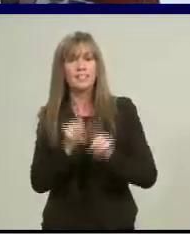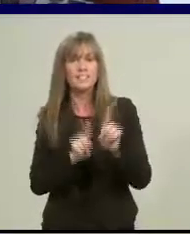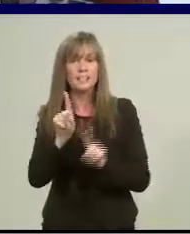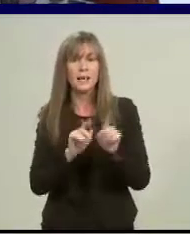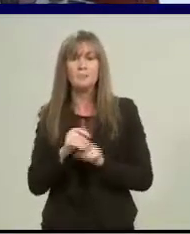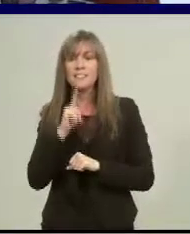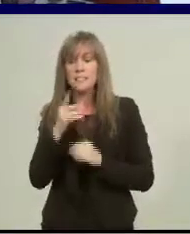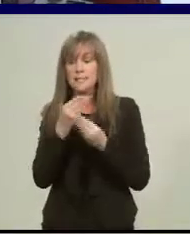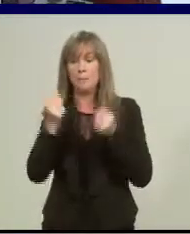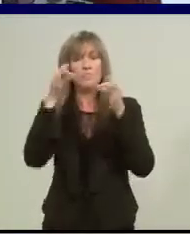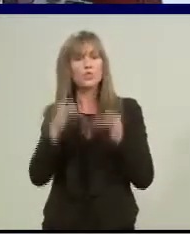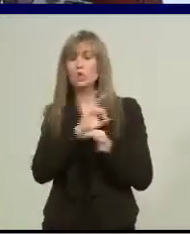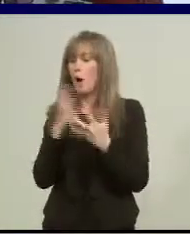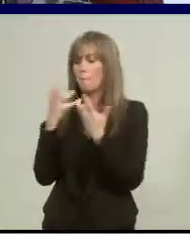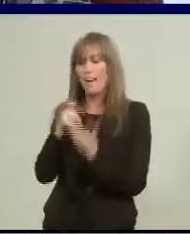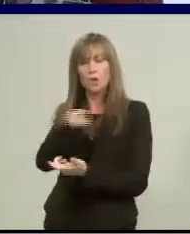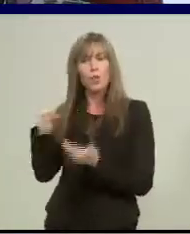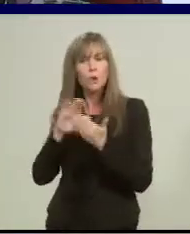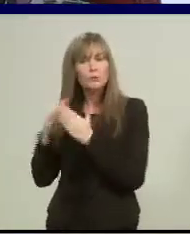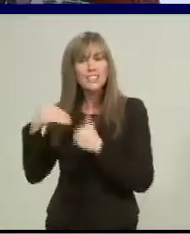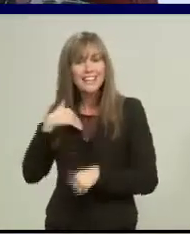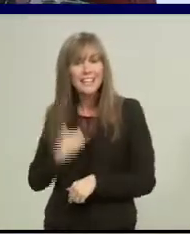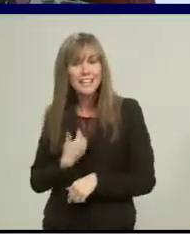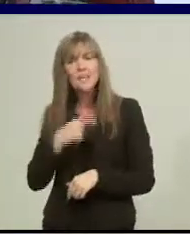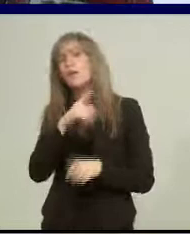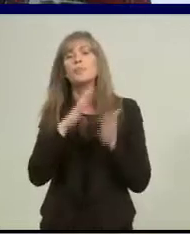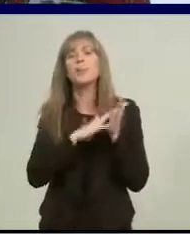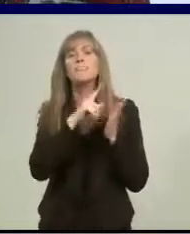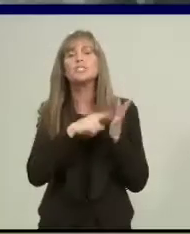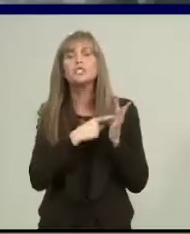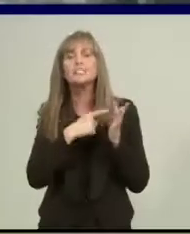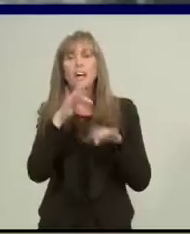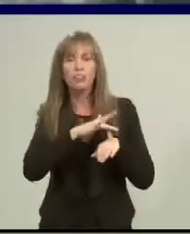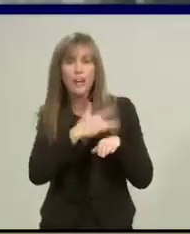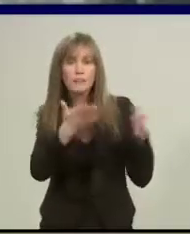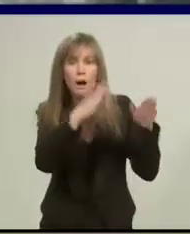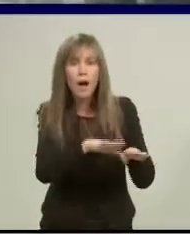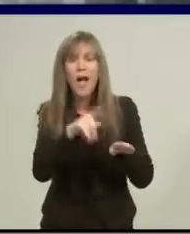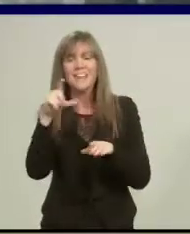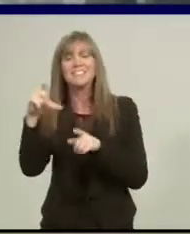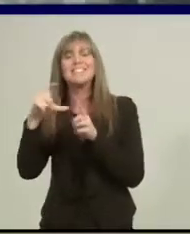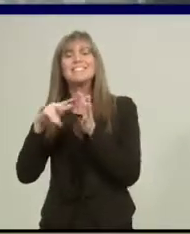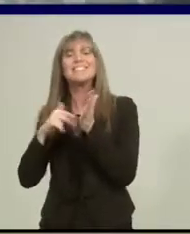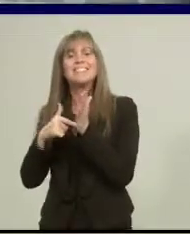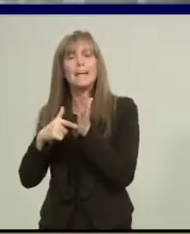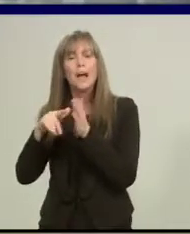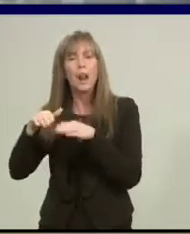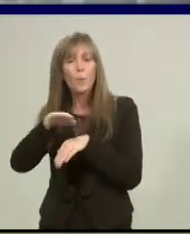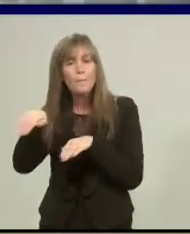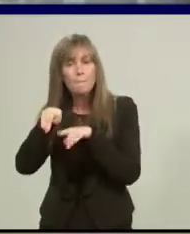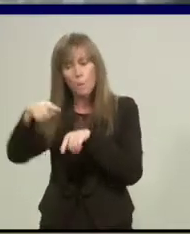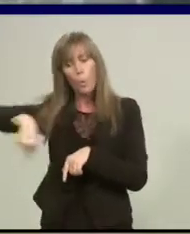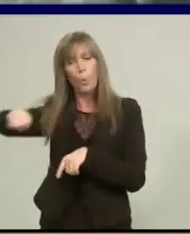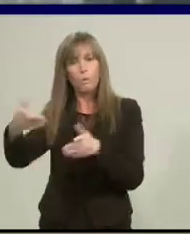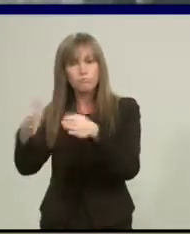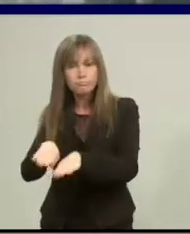haven't been meeting the community's needs, citing the demolition of the Majestic Theatre and the Centennial Pool. However, Christchurch is only